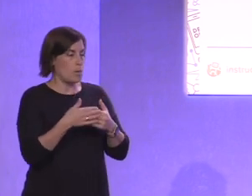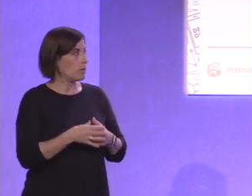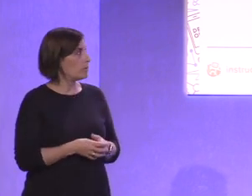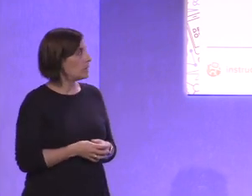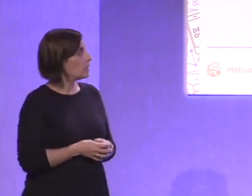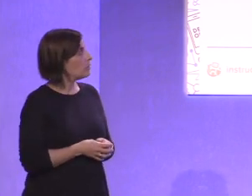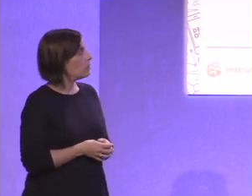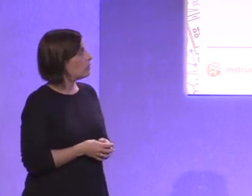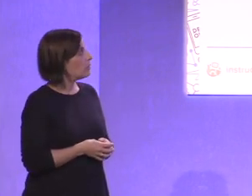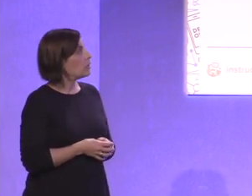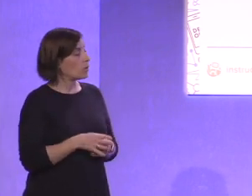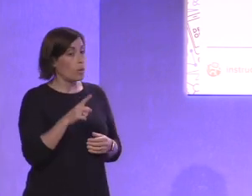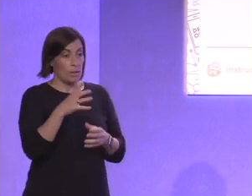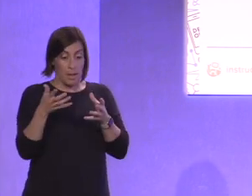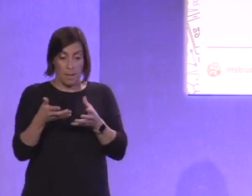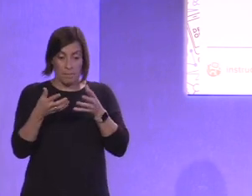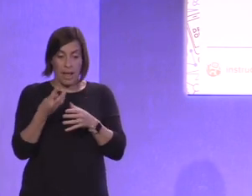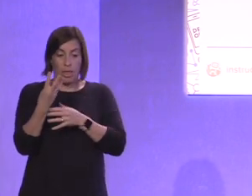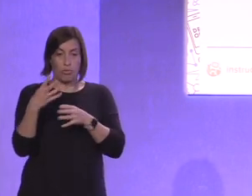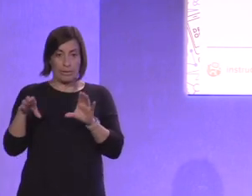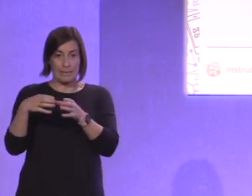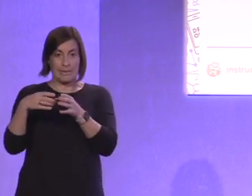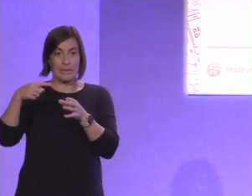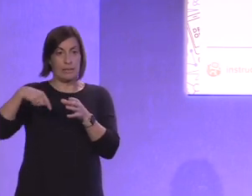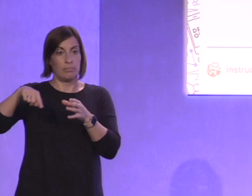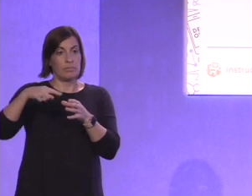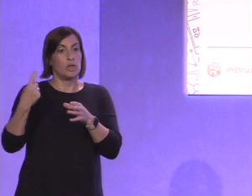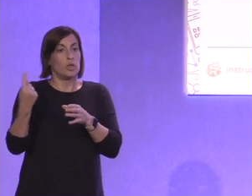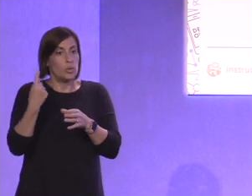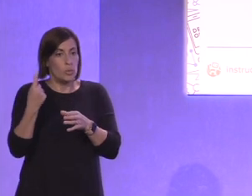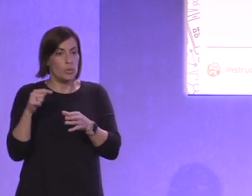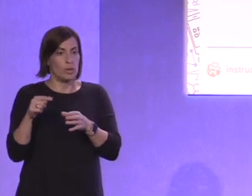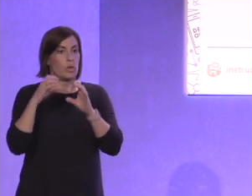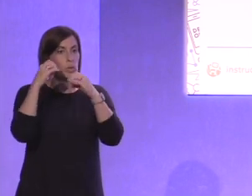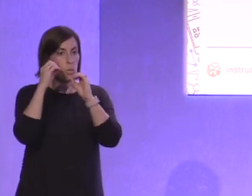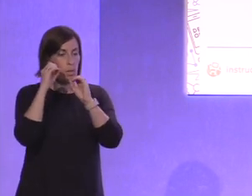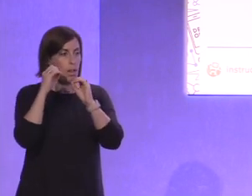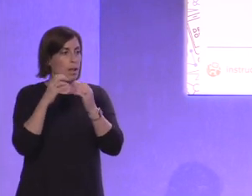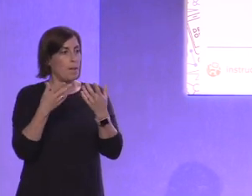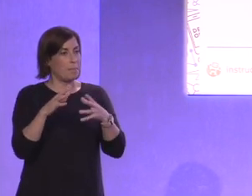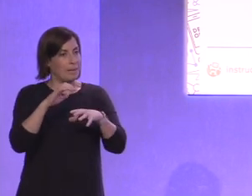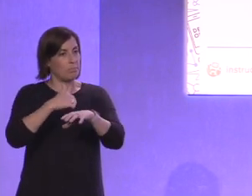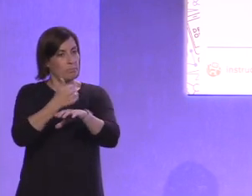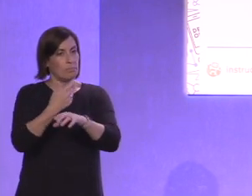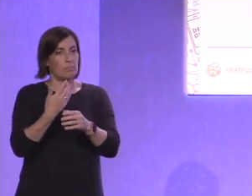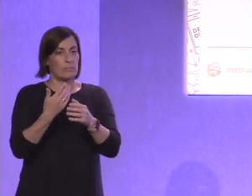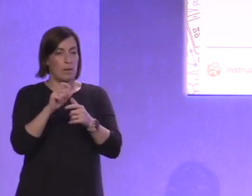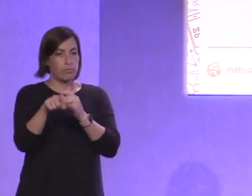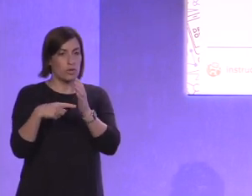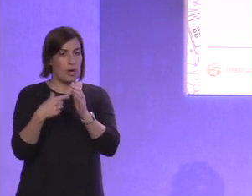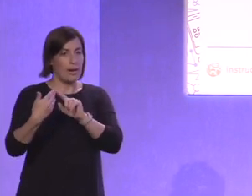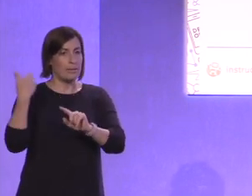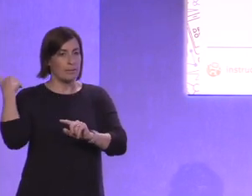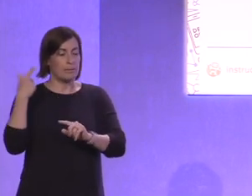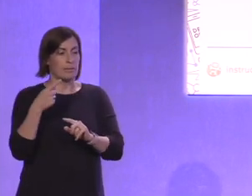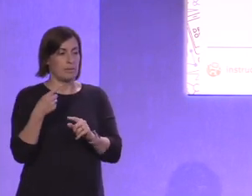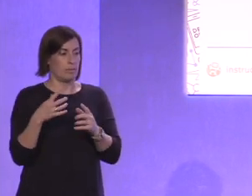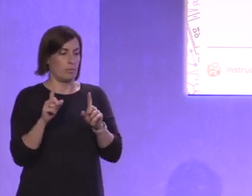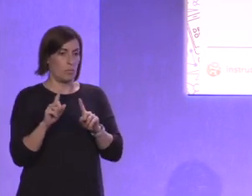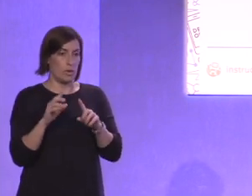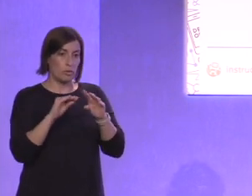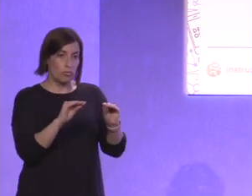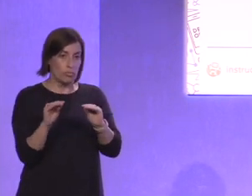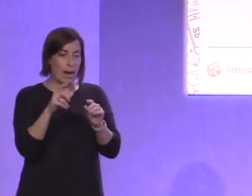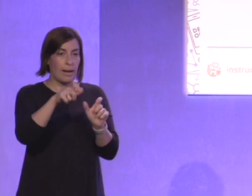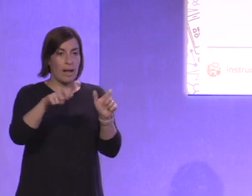what, when I joined the team 3 years ago, it's an early initiative in Google to start training customers